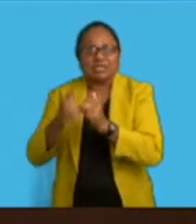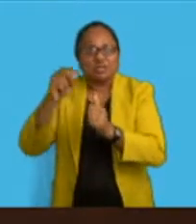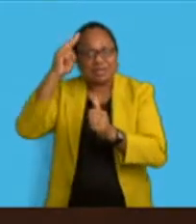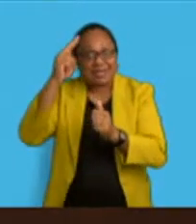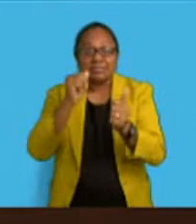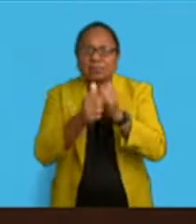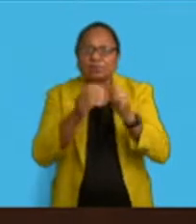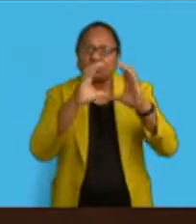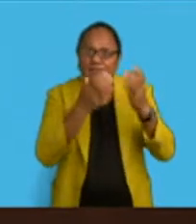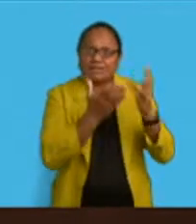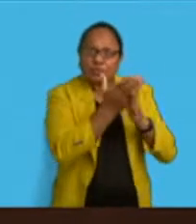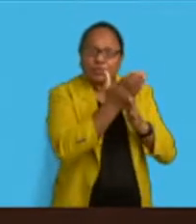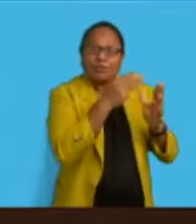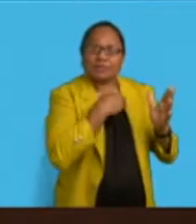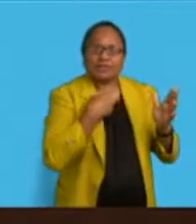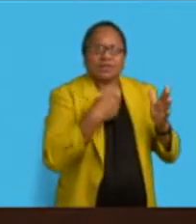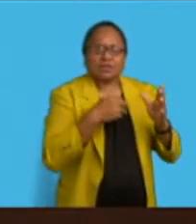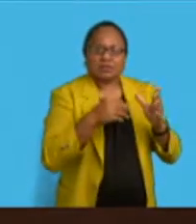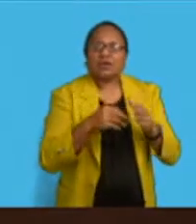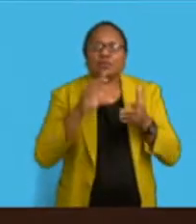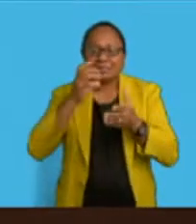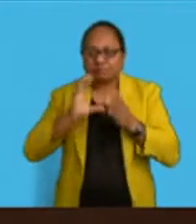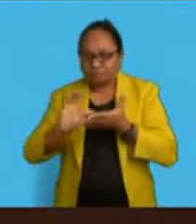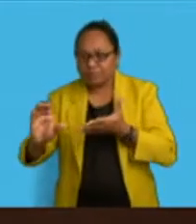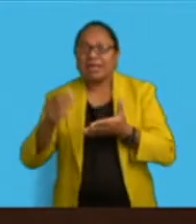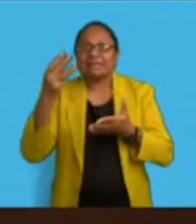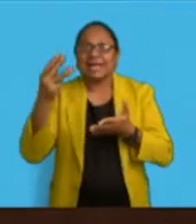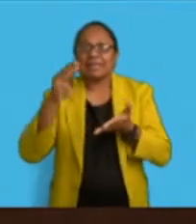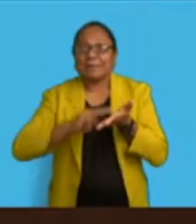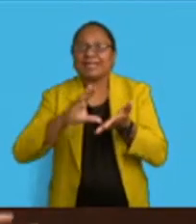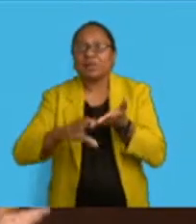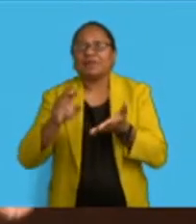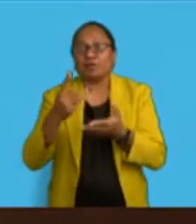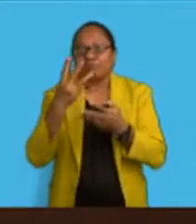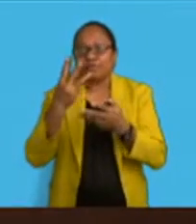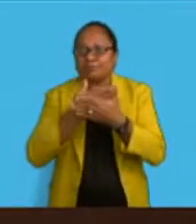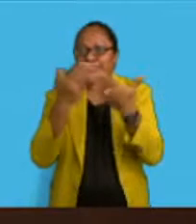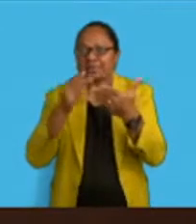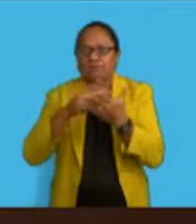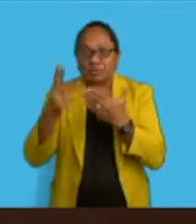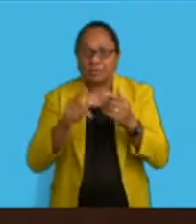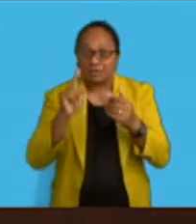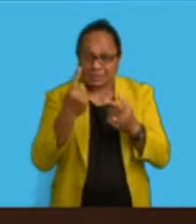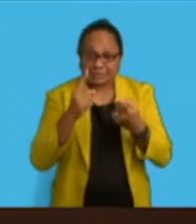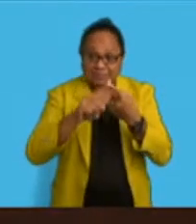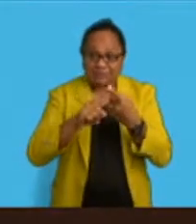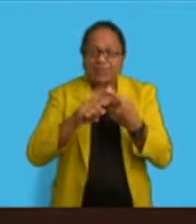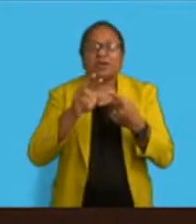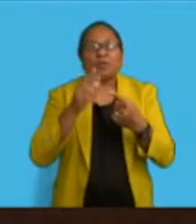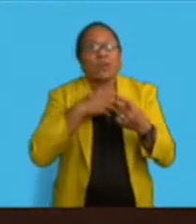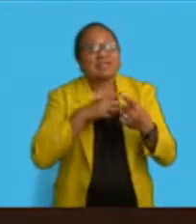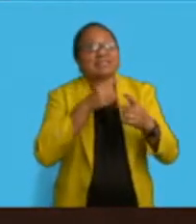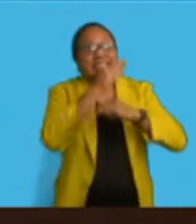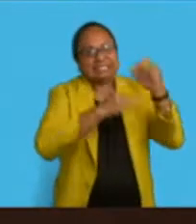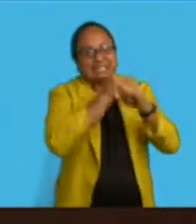Commission, through the Ministry of Youth and Sports, will receive $9 million for 3 major programs. First, we will continue to fund the engagement of international coaches